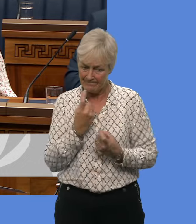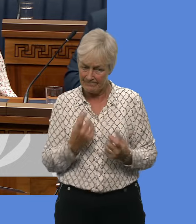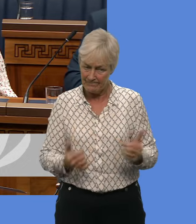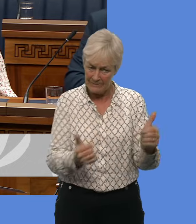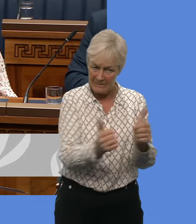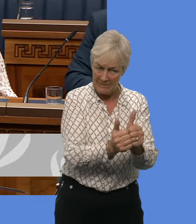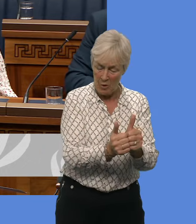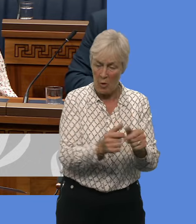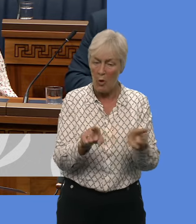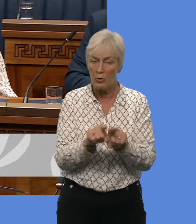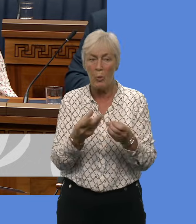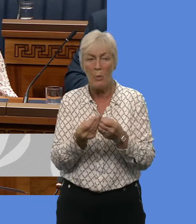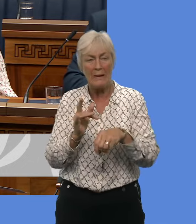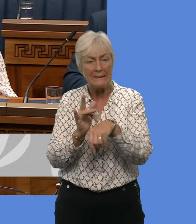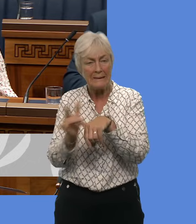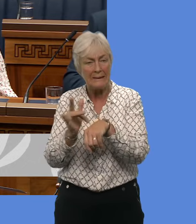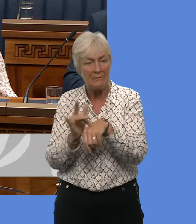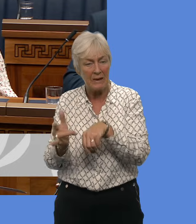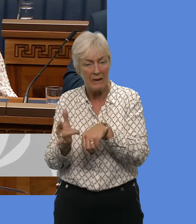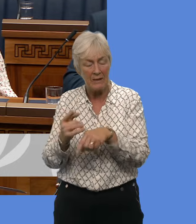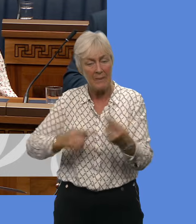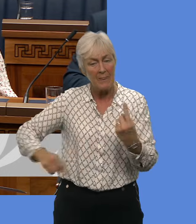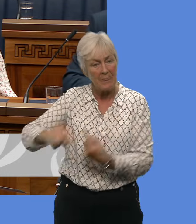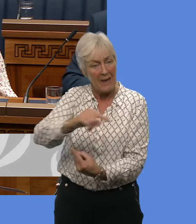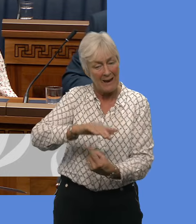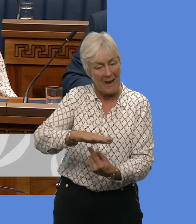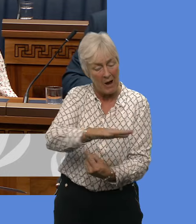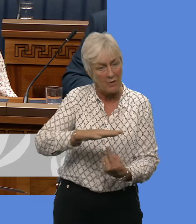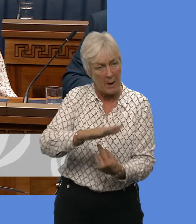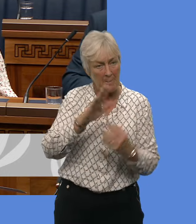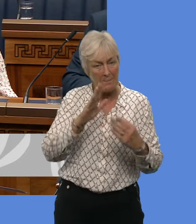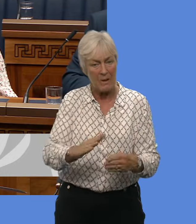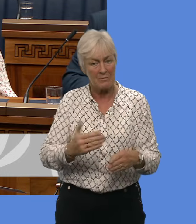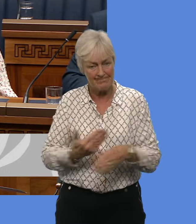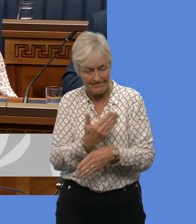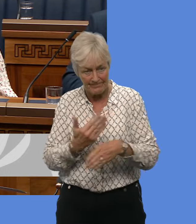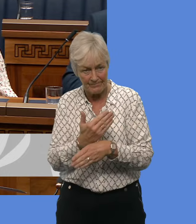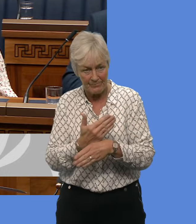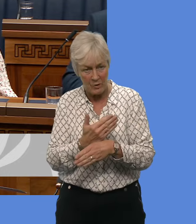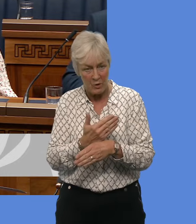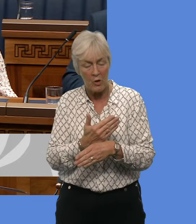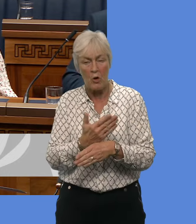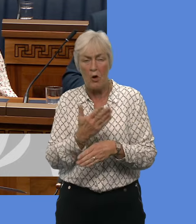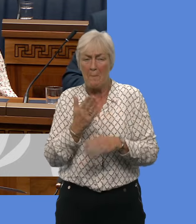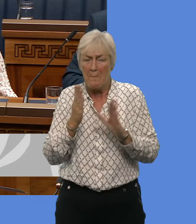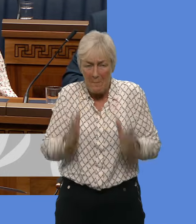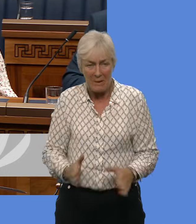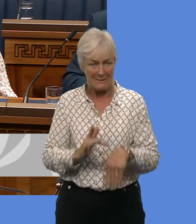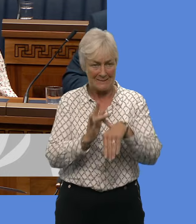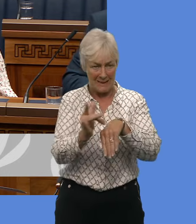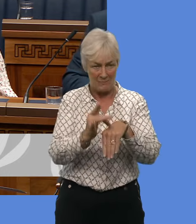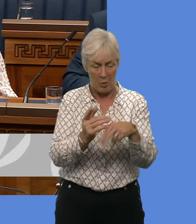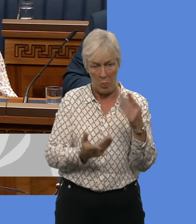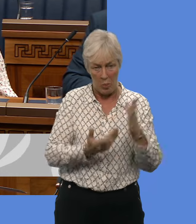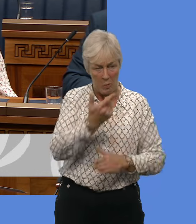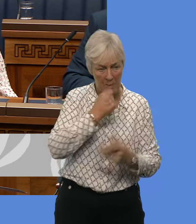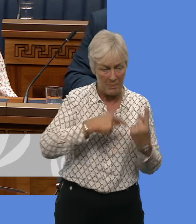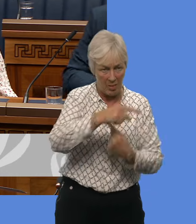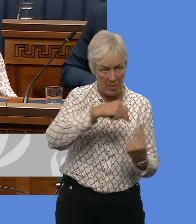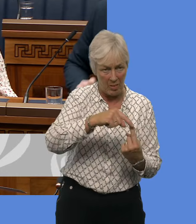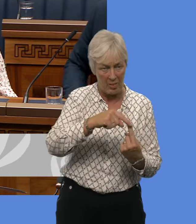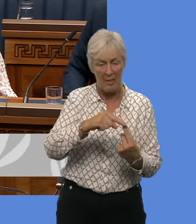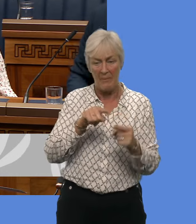with sensitivity. Unlocking the potential of the site must be done in a way which is entirely sensitive to the needs of victims and to the